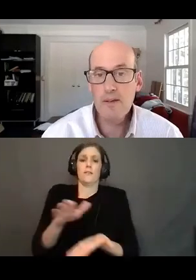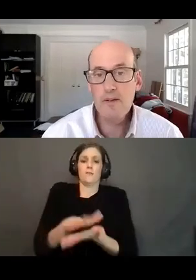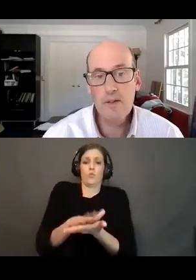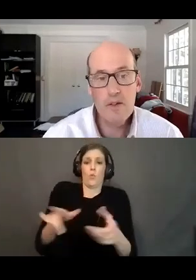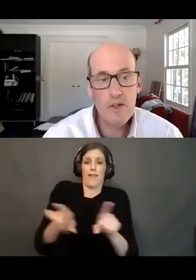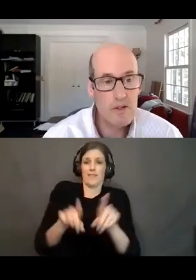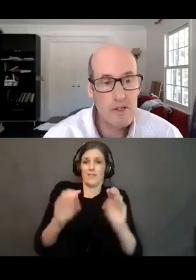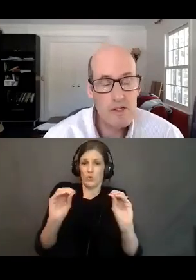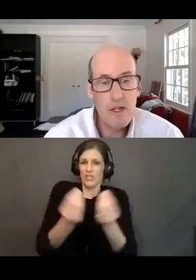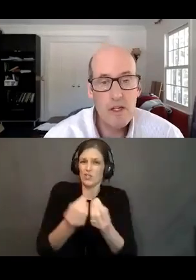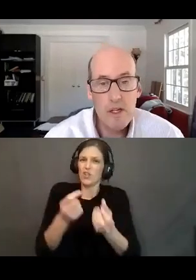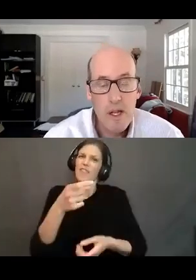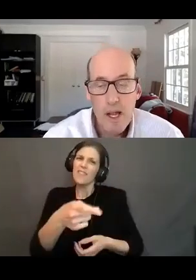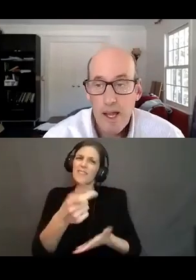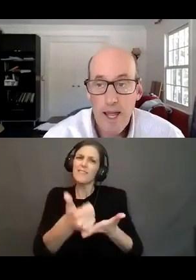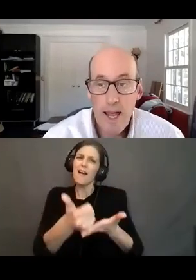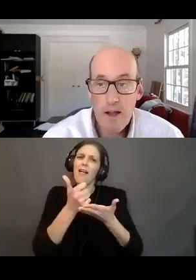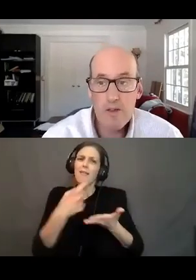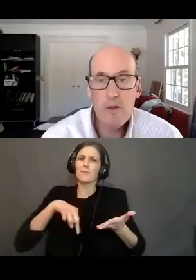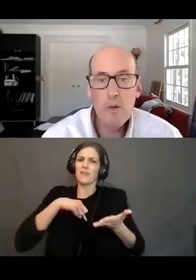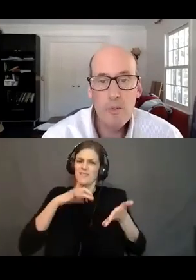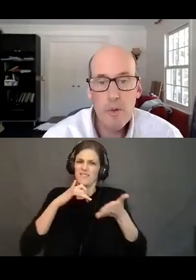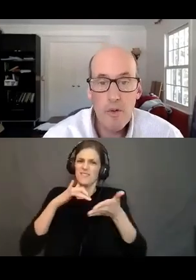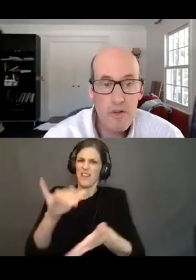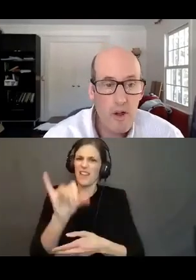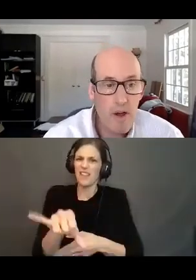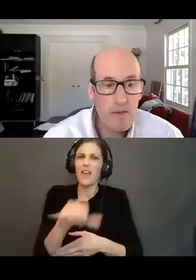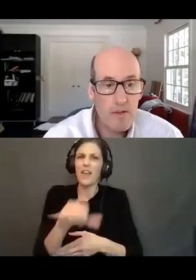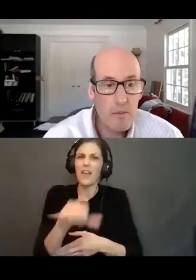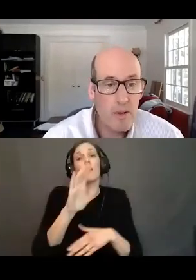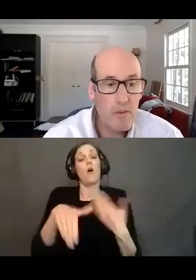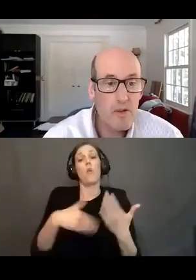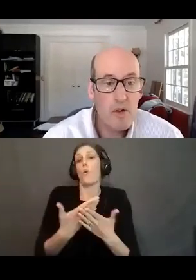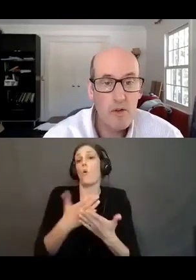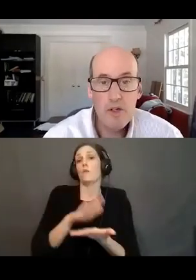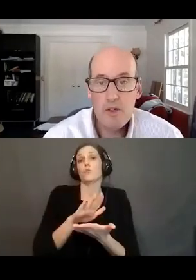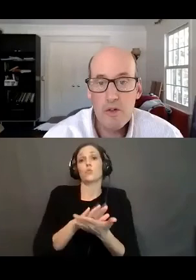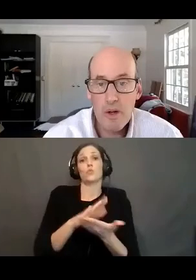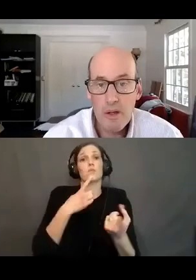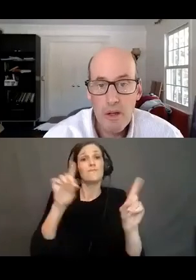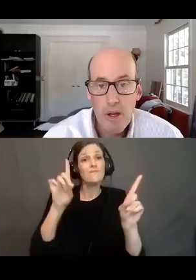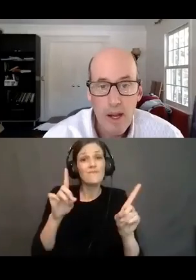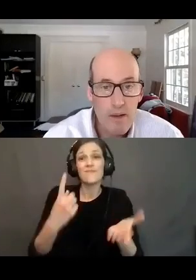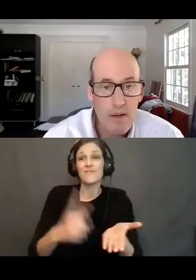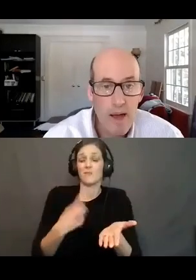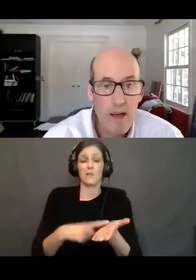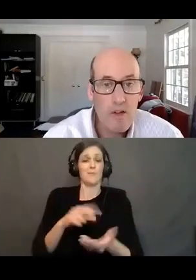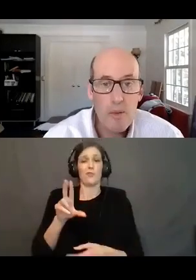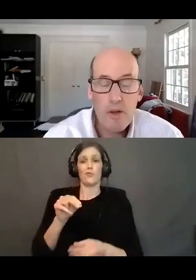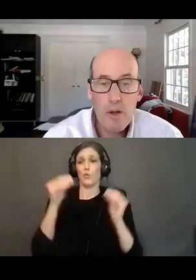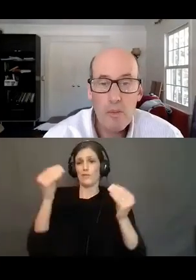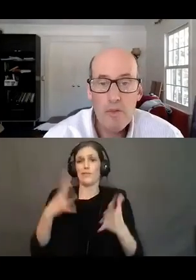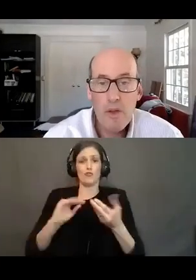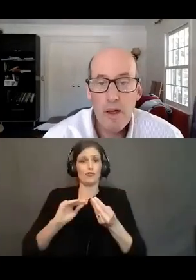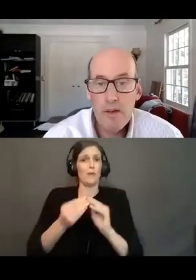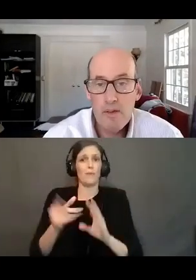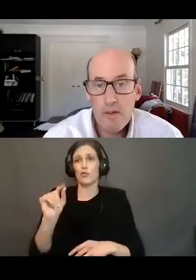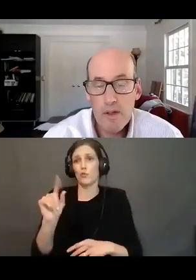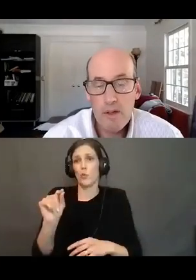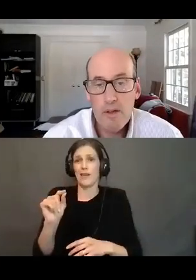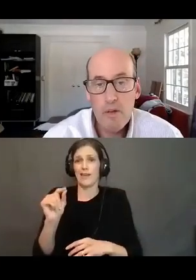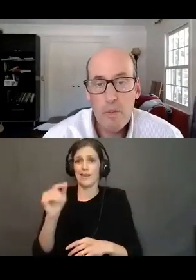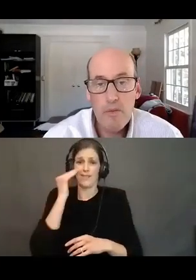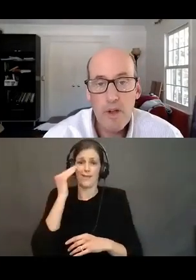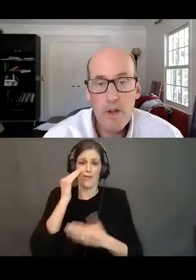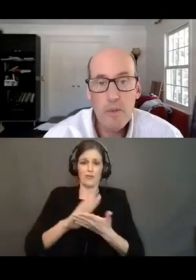this gives us a chance to study it. And not all schools pull this off. Sometimes there's no Teacher 20 and the knowledge becomes